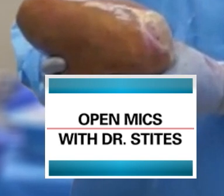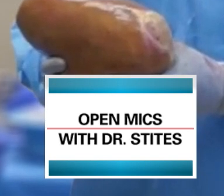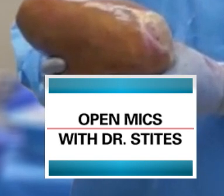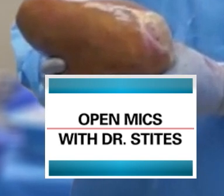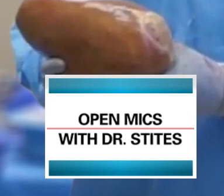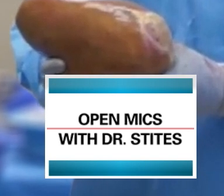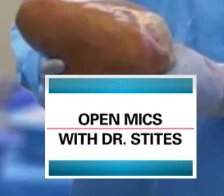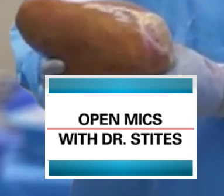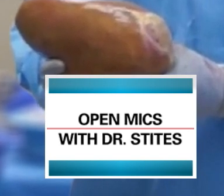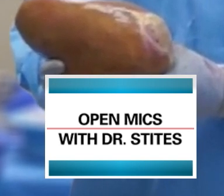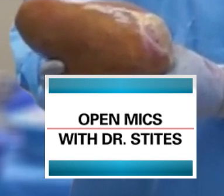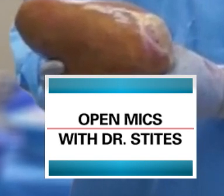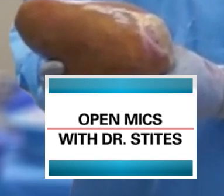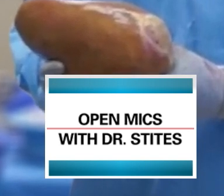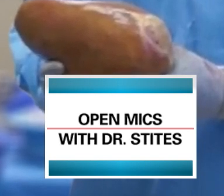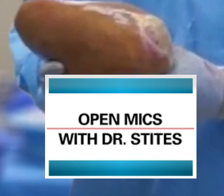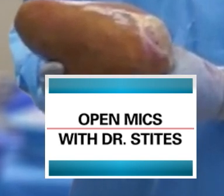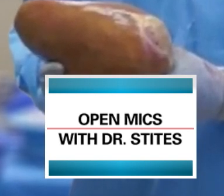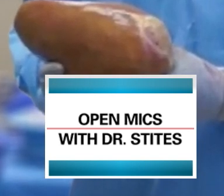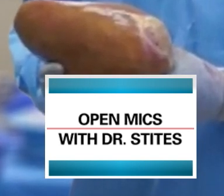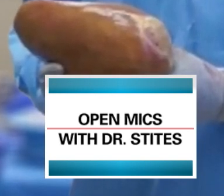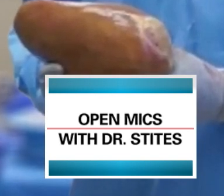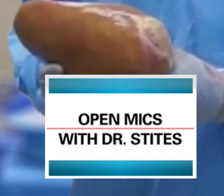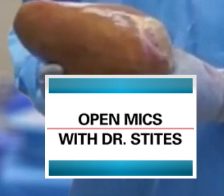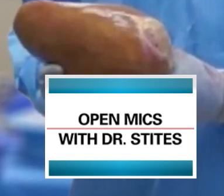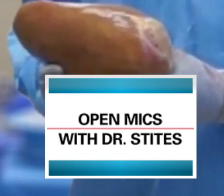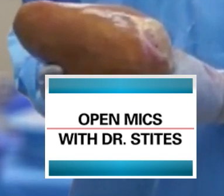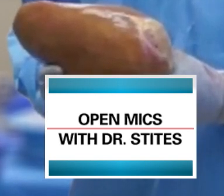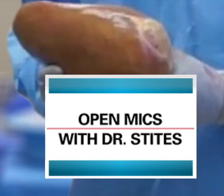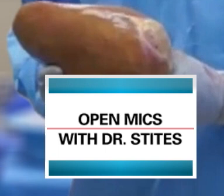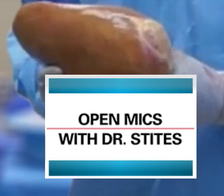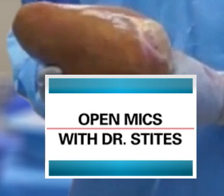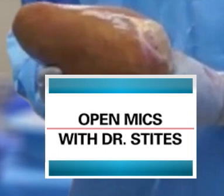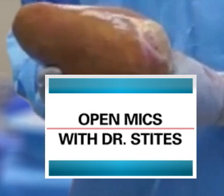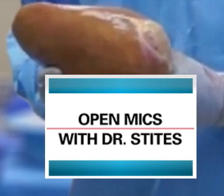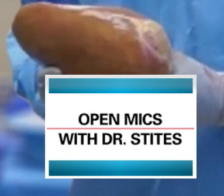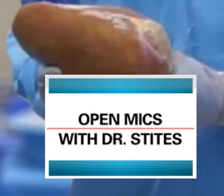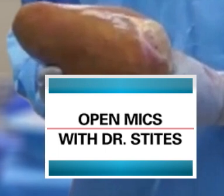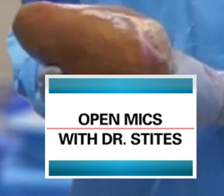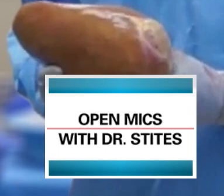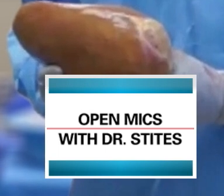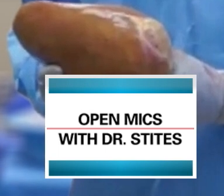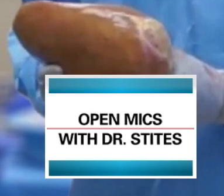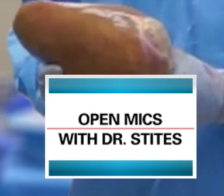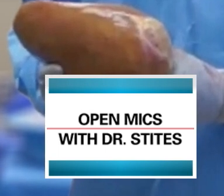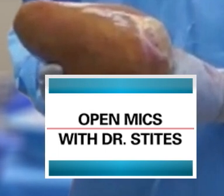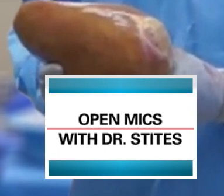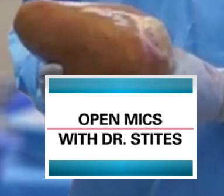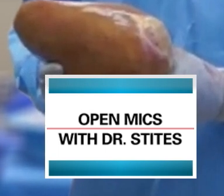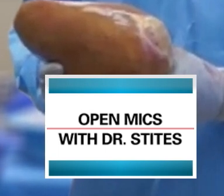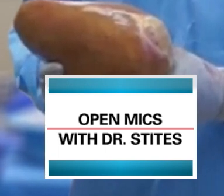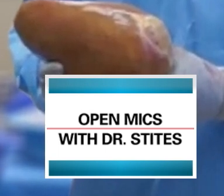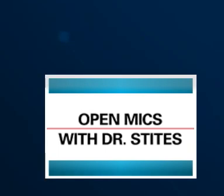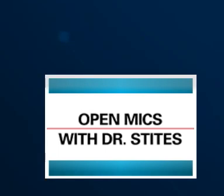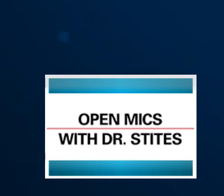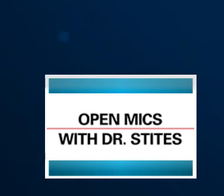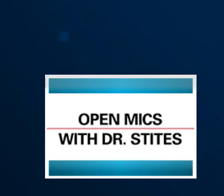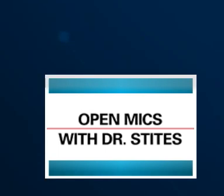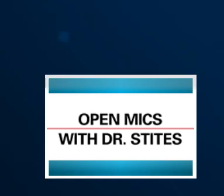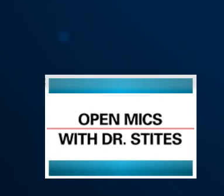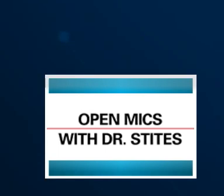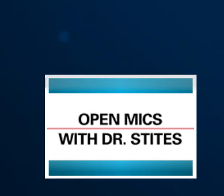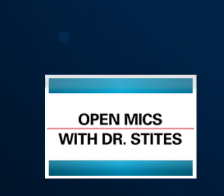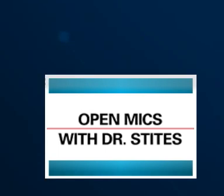complexity of the process. So say we have a donor here in our area, some center accepts it in Chicago, they look at